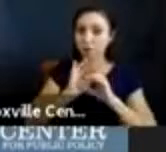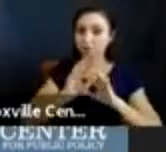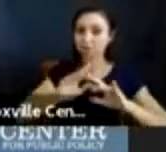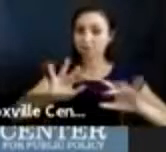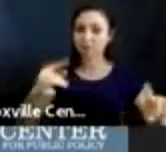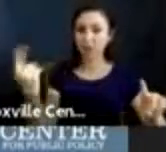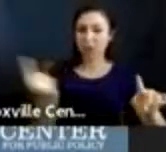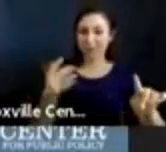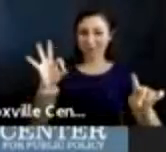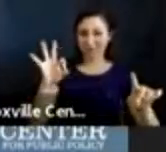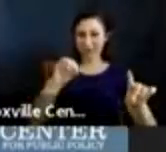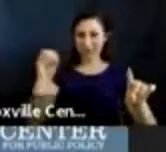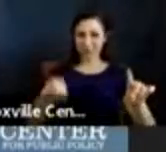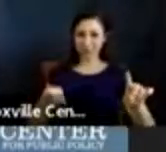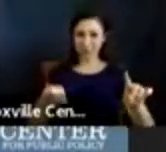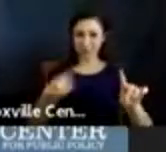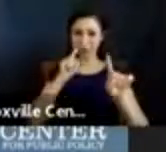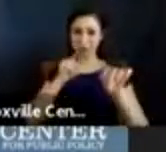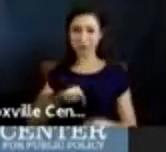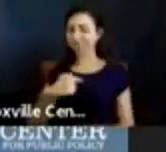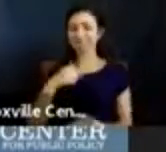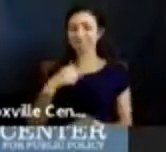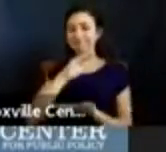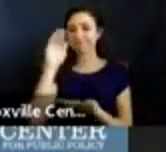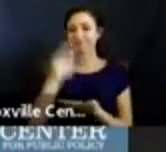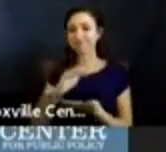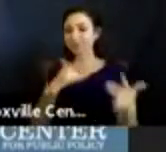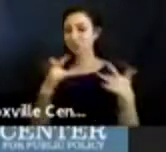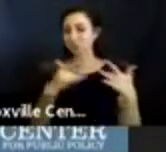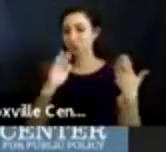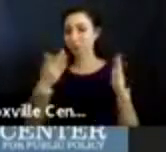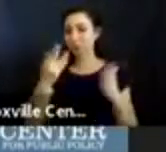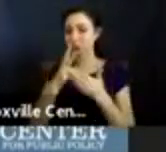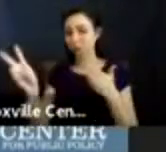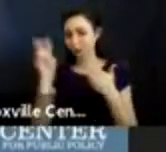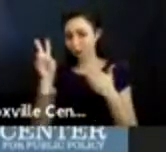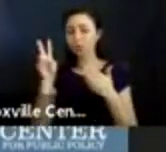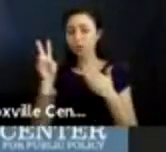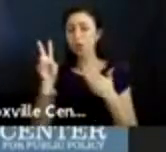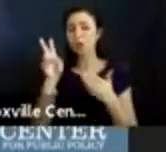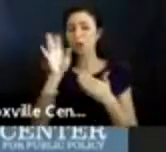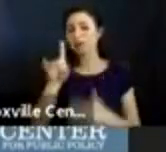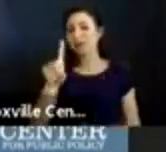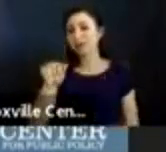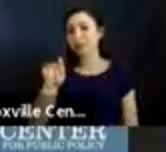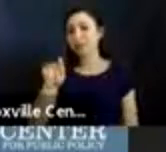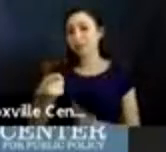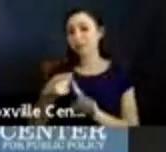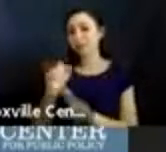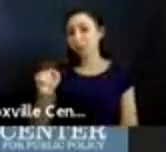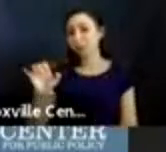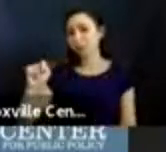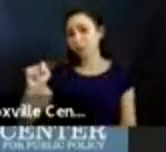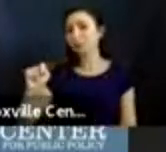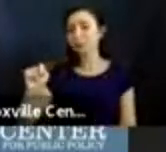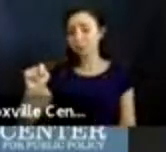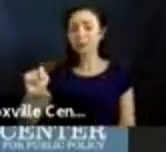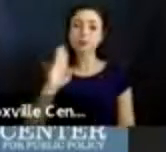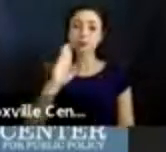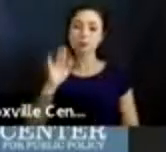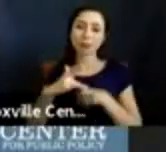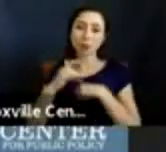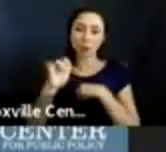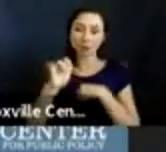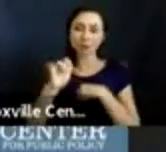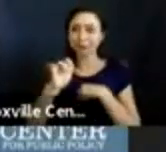9% actually reported being less concerned than they were 2 weeks ago. So this is data from September. So this would have been early September compared